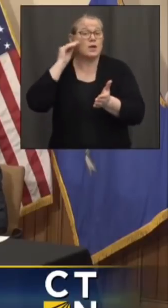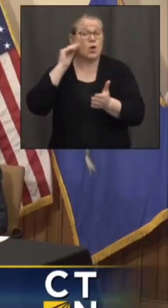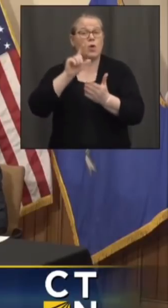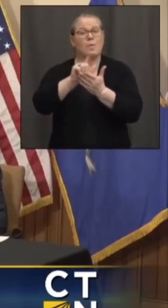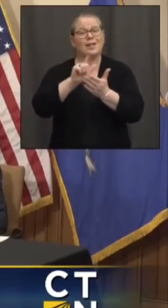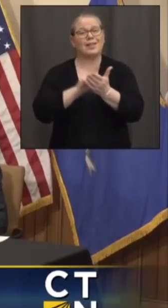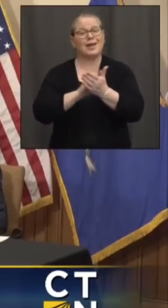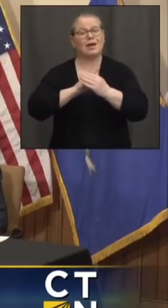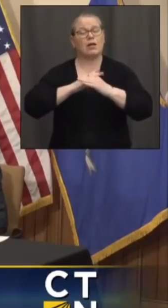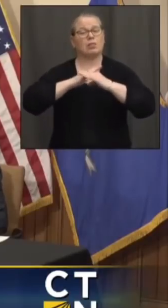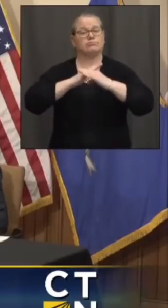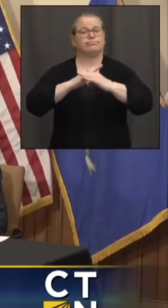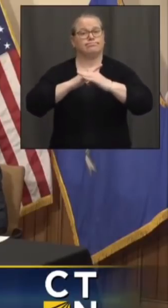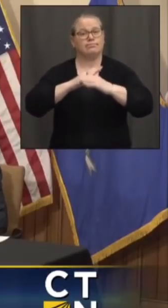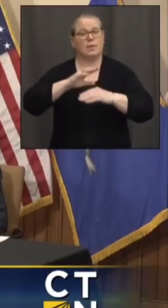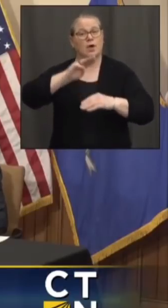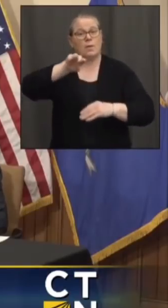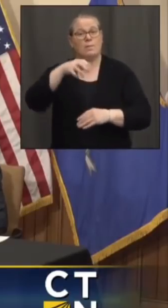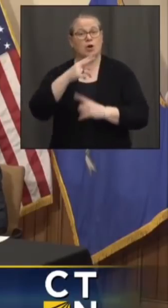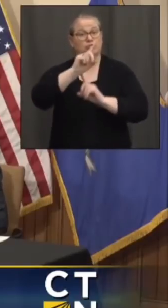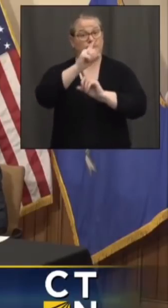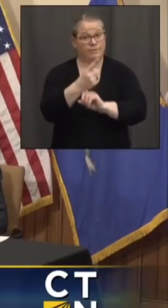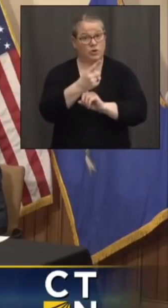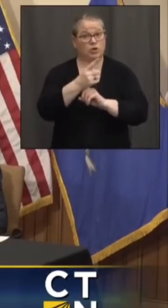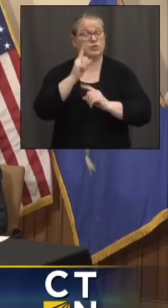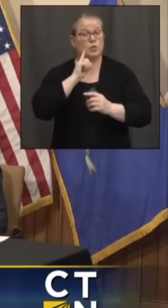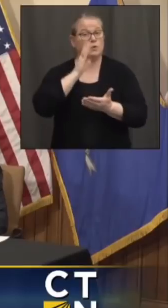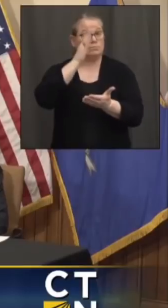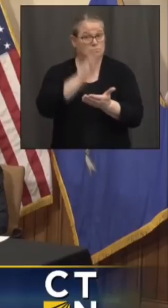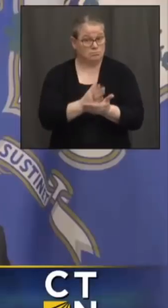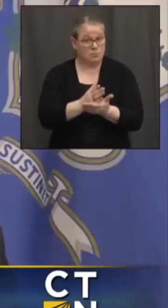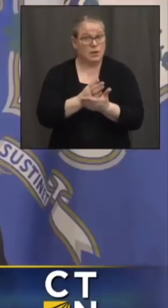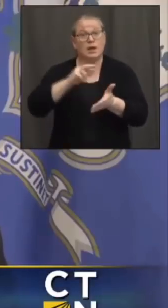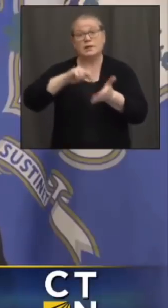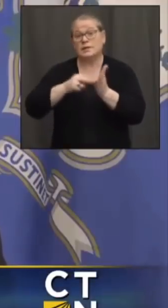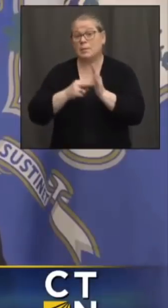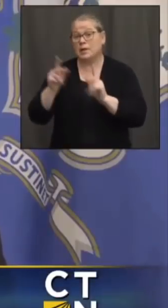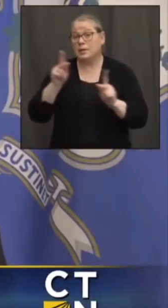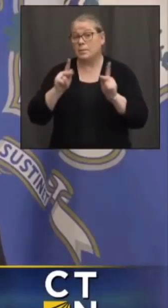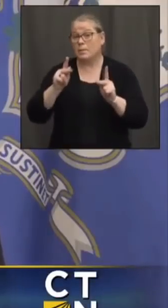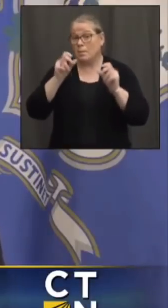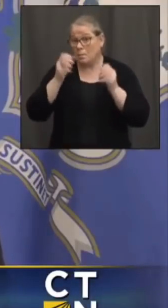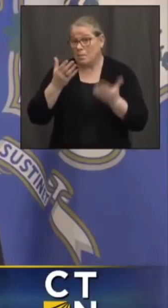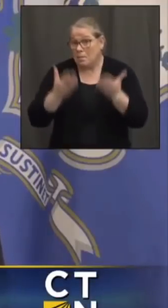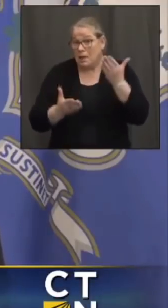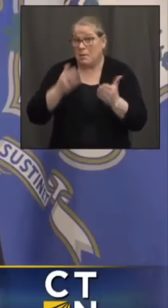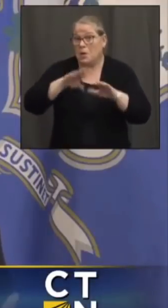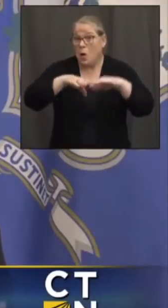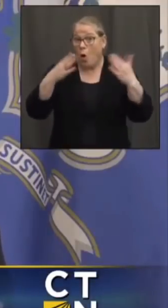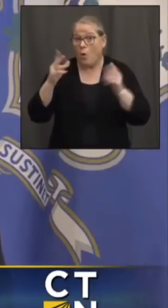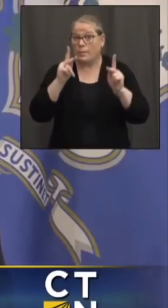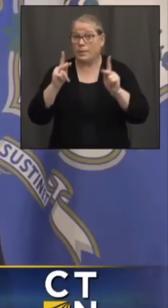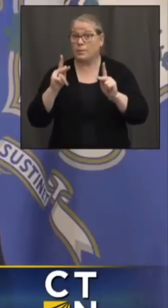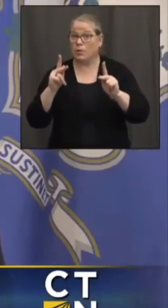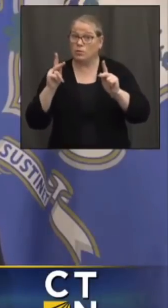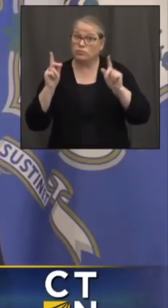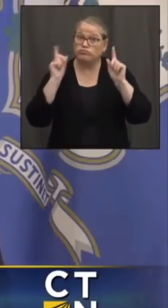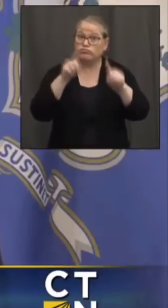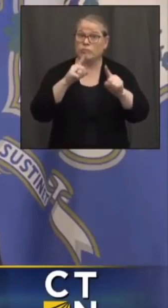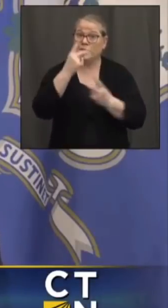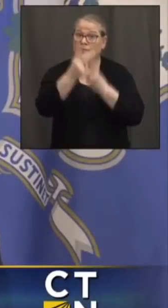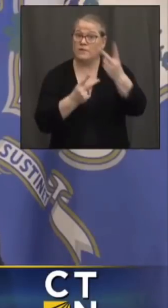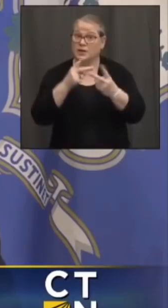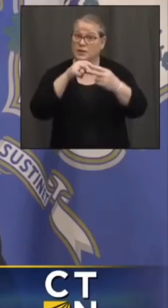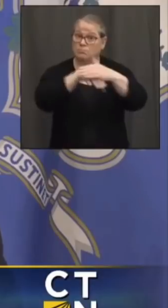that mean that visitations could resume soon as well? I think so. We've got everybody